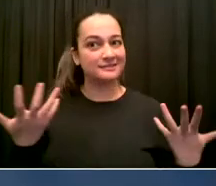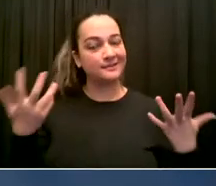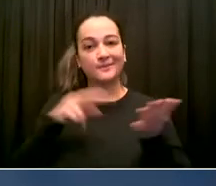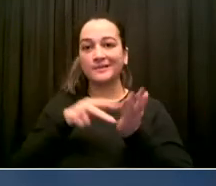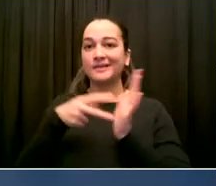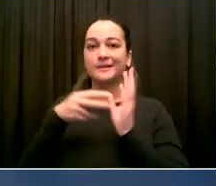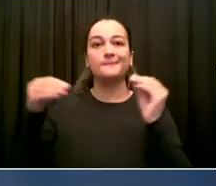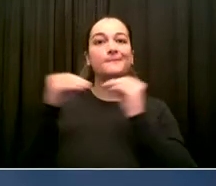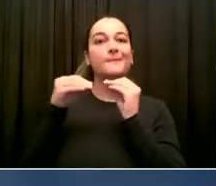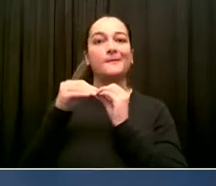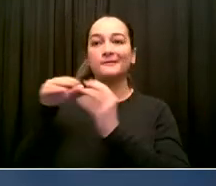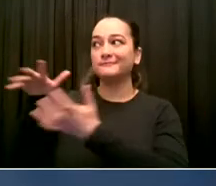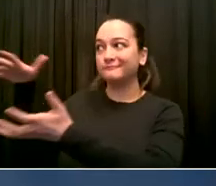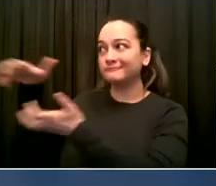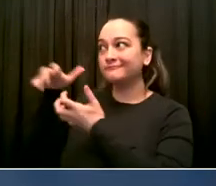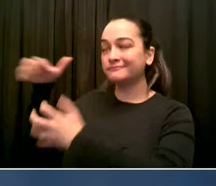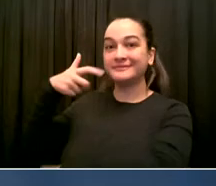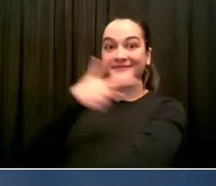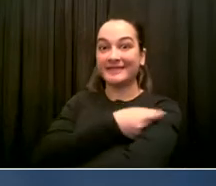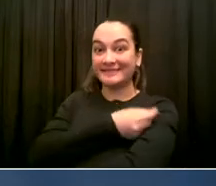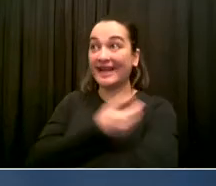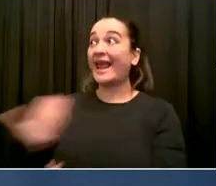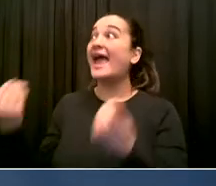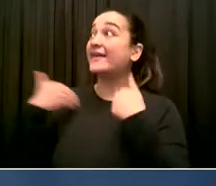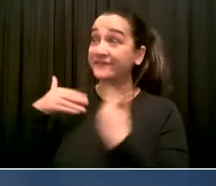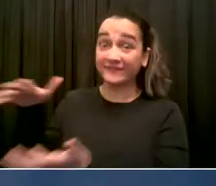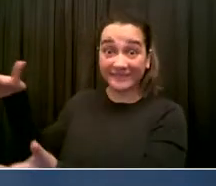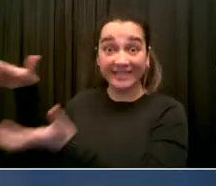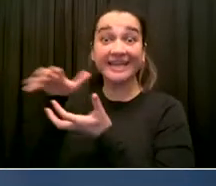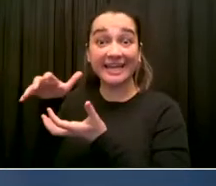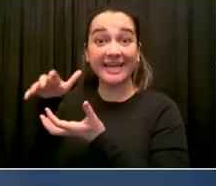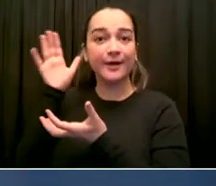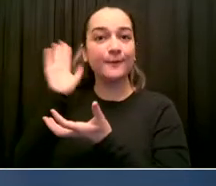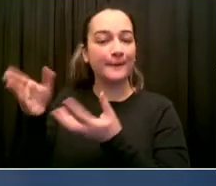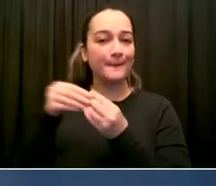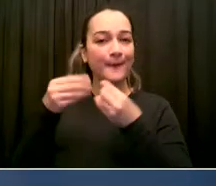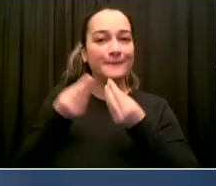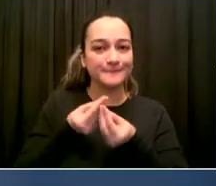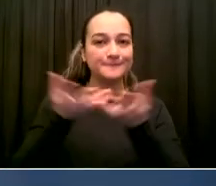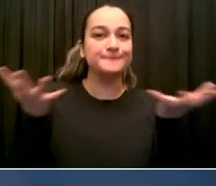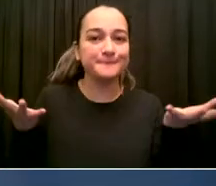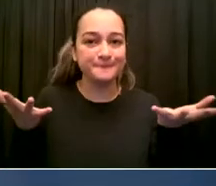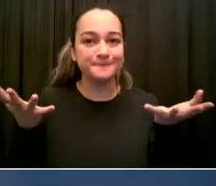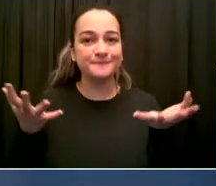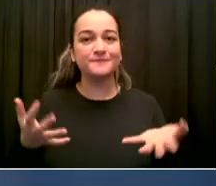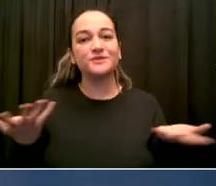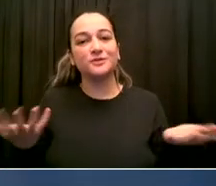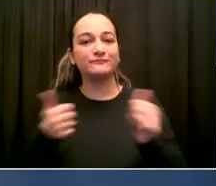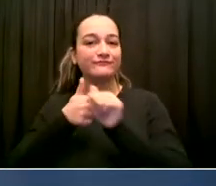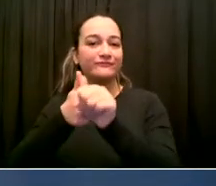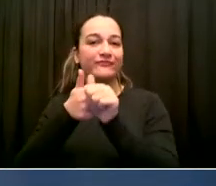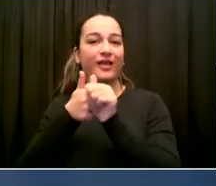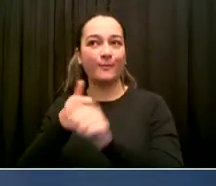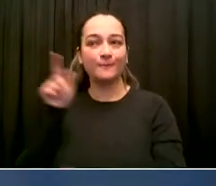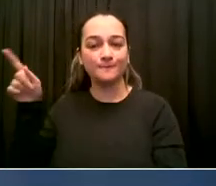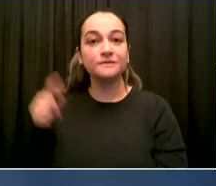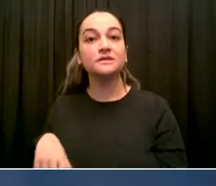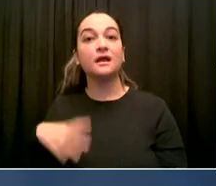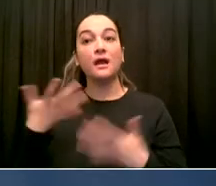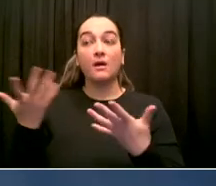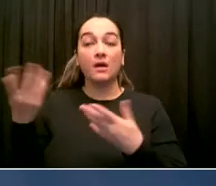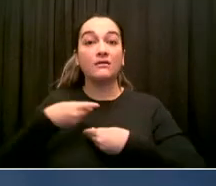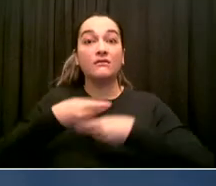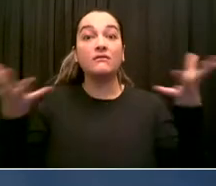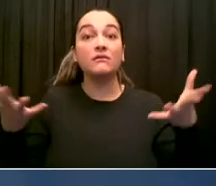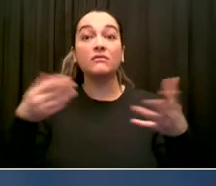we're focusing on equity. We're focusing on bringing vaccinations to the grassroots, and that's why you're going to see a lot more sites as part of our effort to